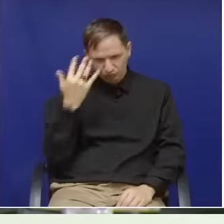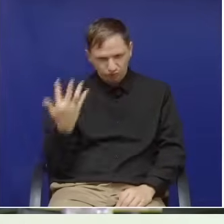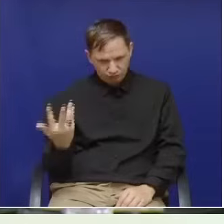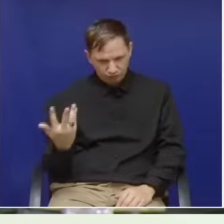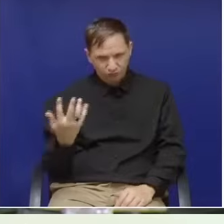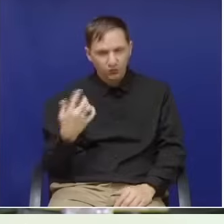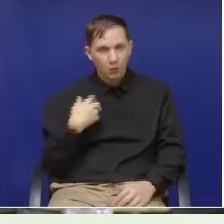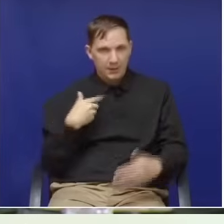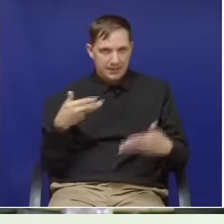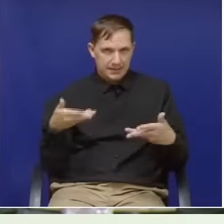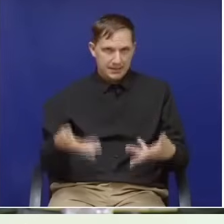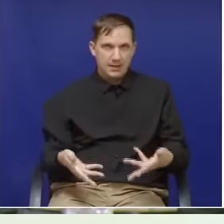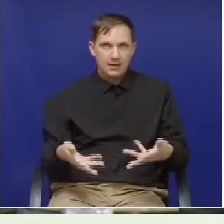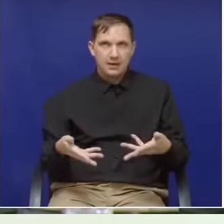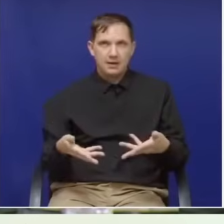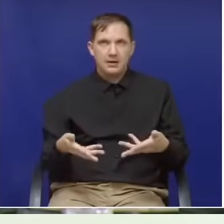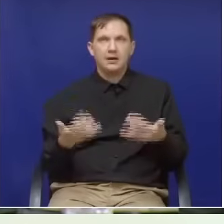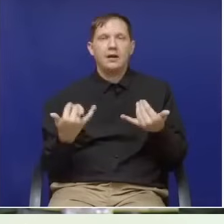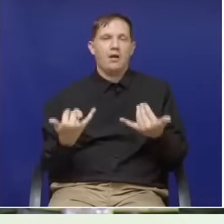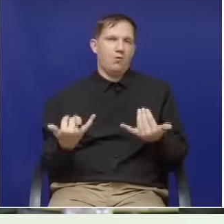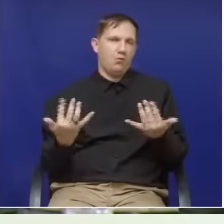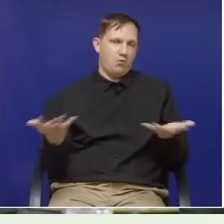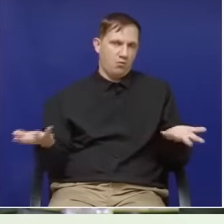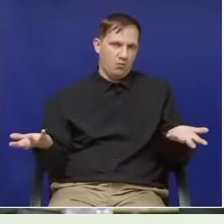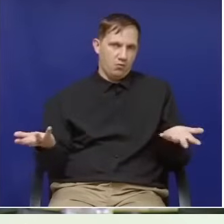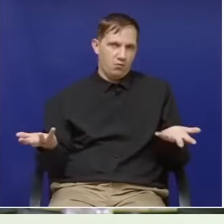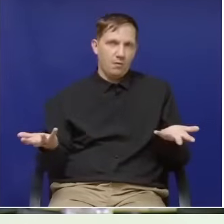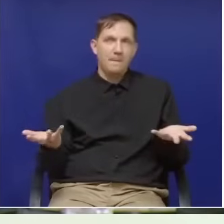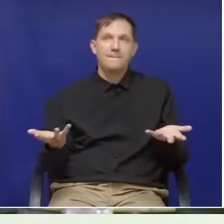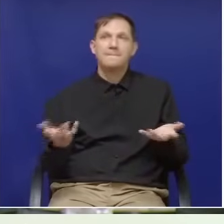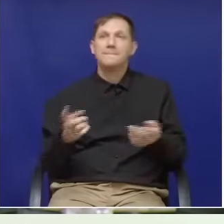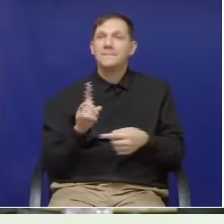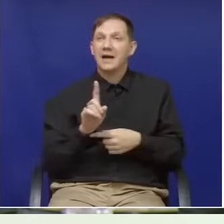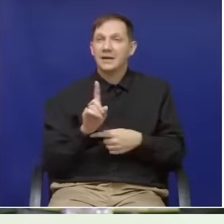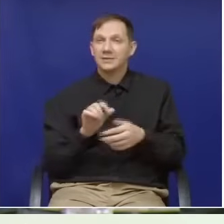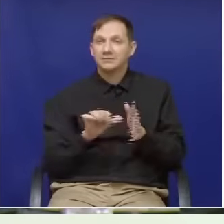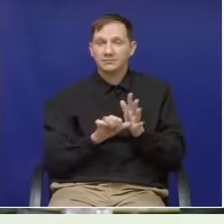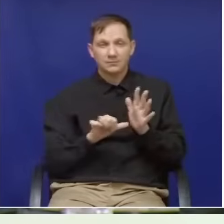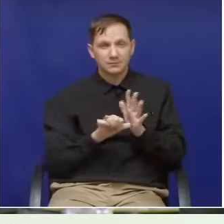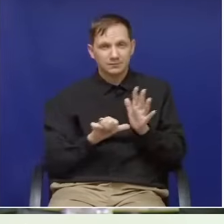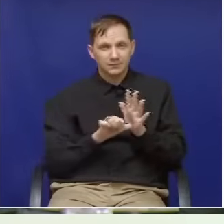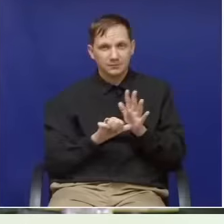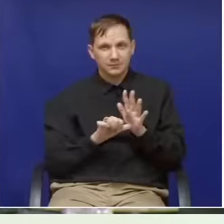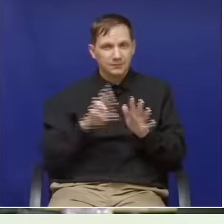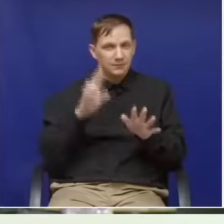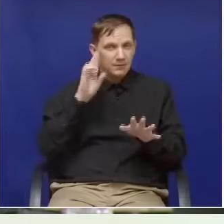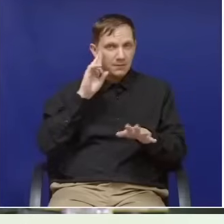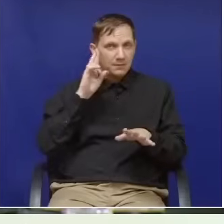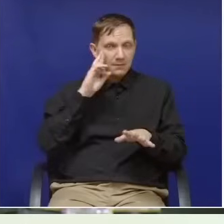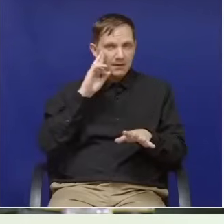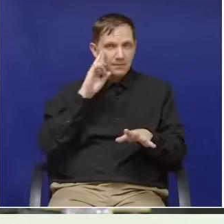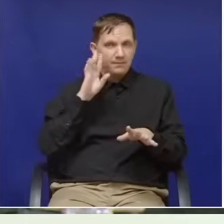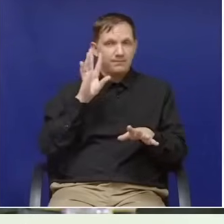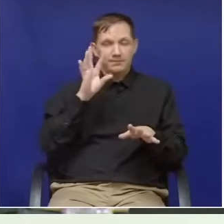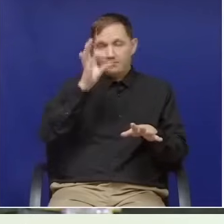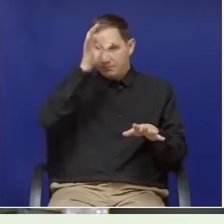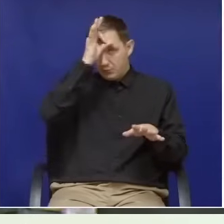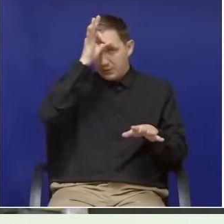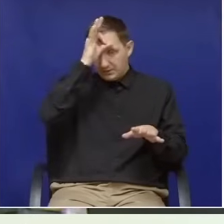we are here where we are now. But what is also a fact is that the South African police